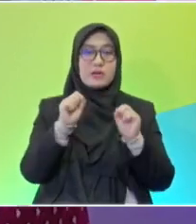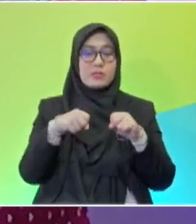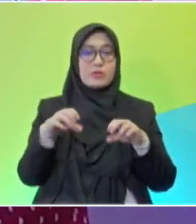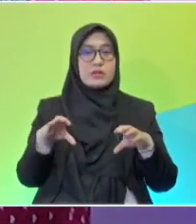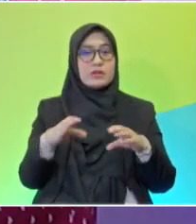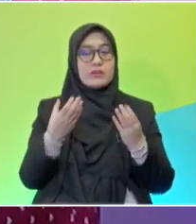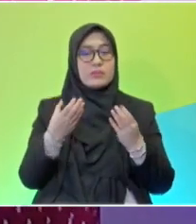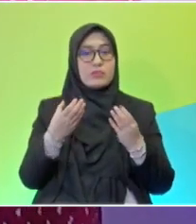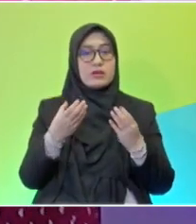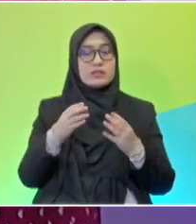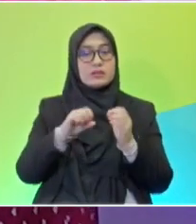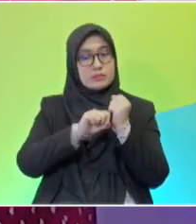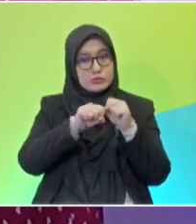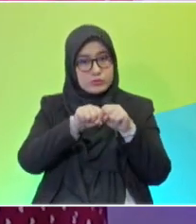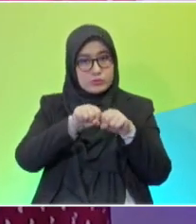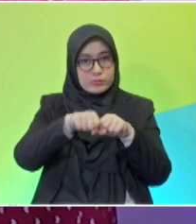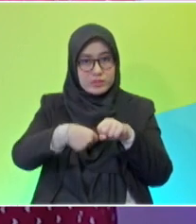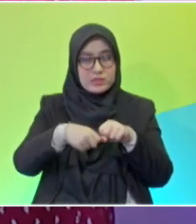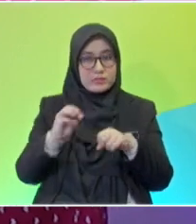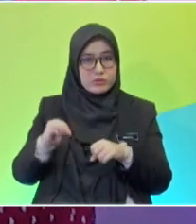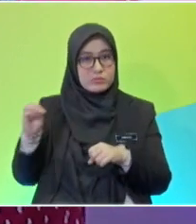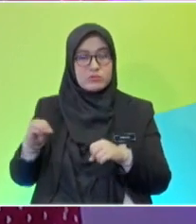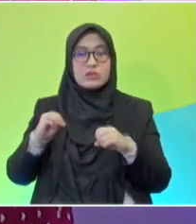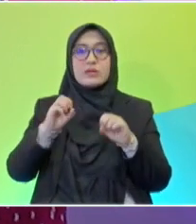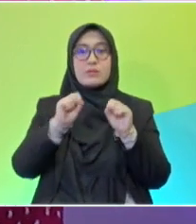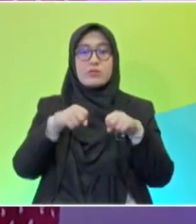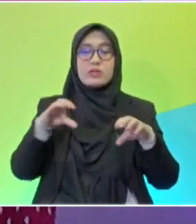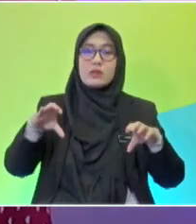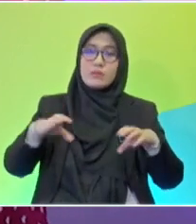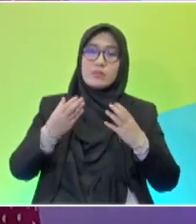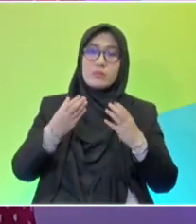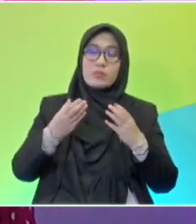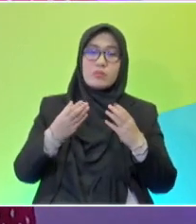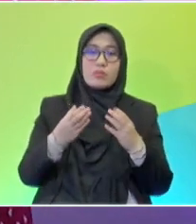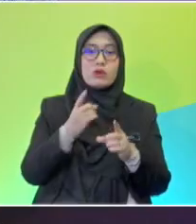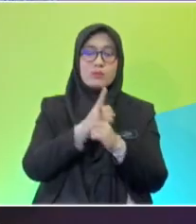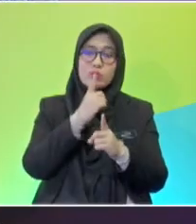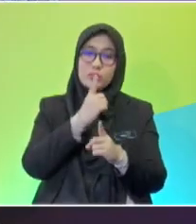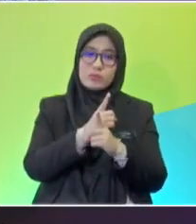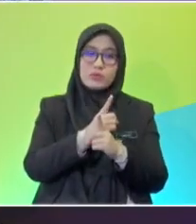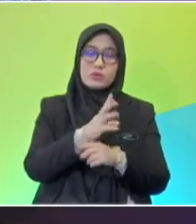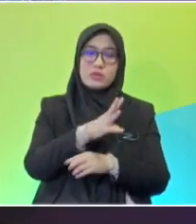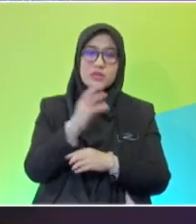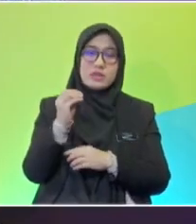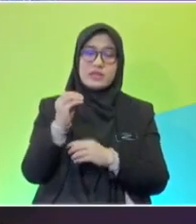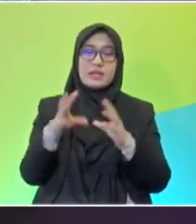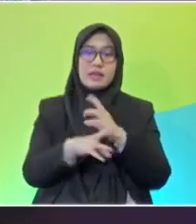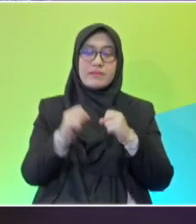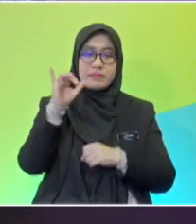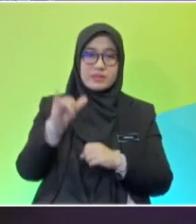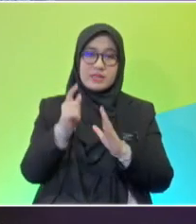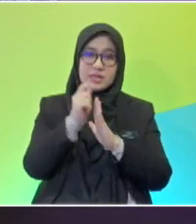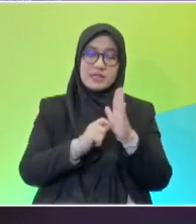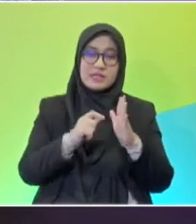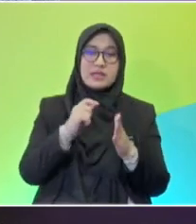higher TP, because essentially that's what we want to do, to get them to get to the best. Get to the best, that's right. So plan,